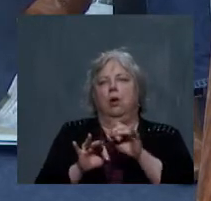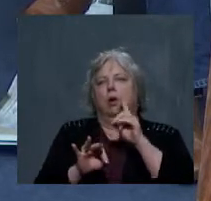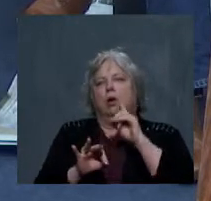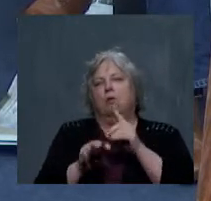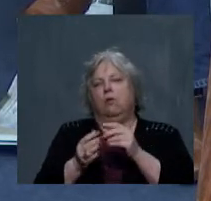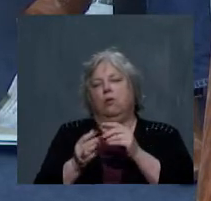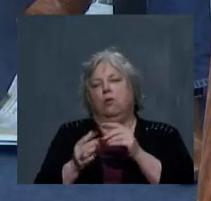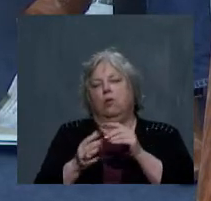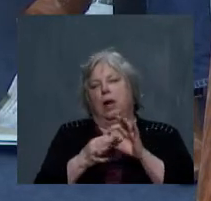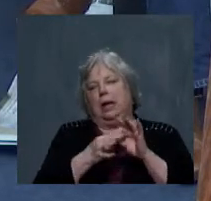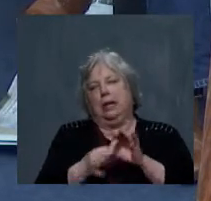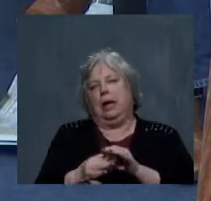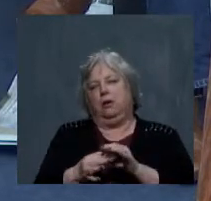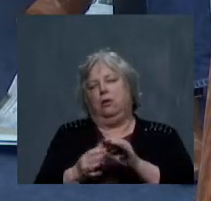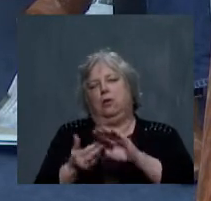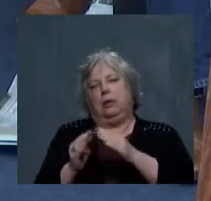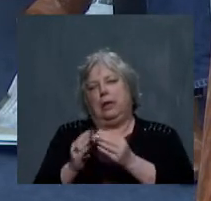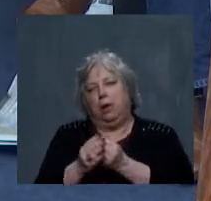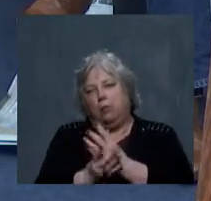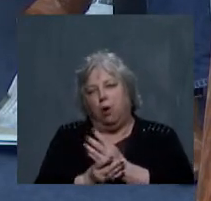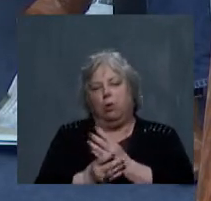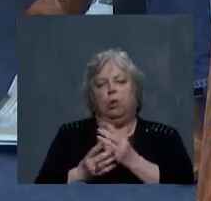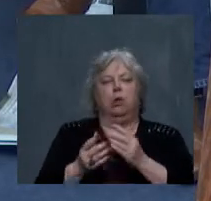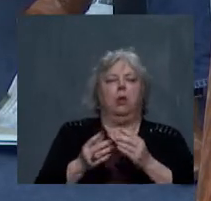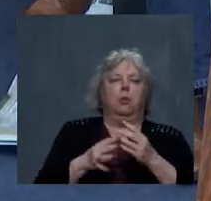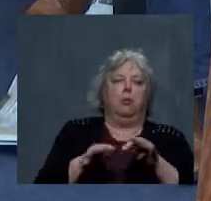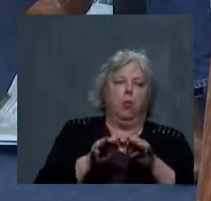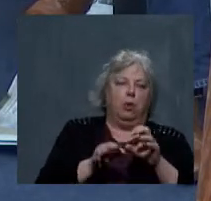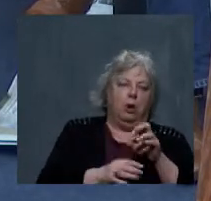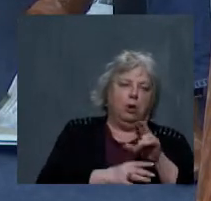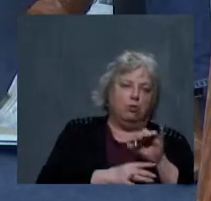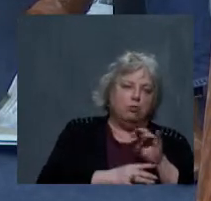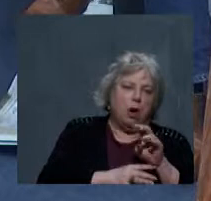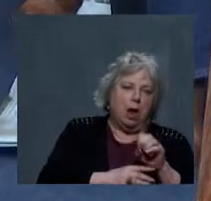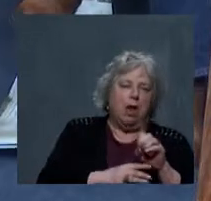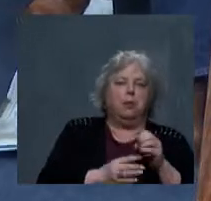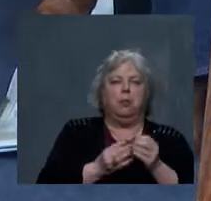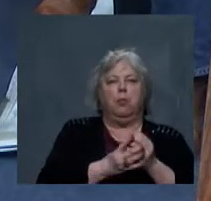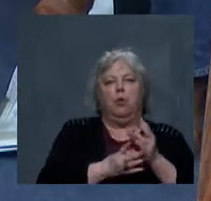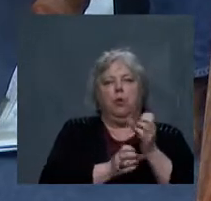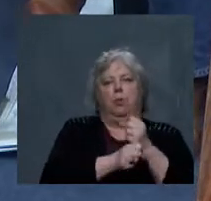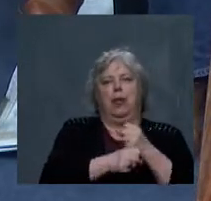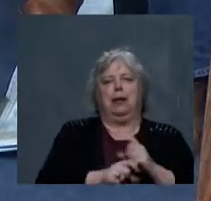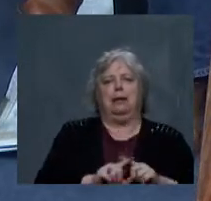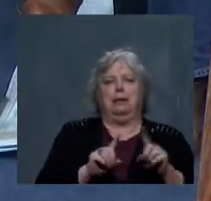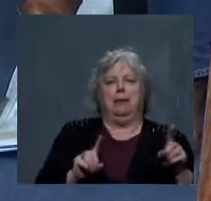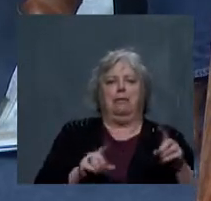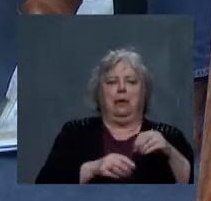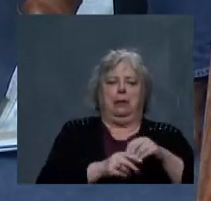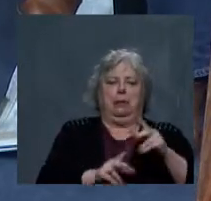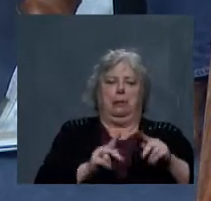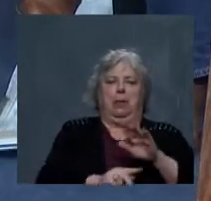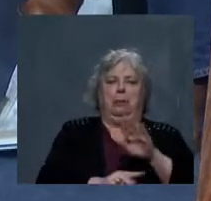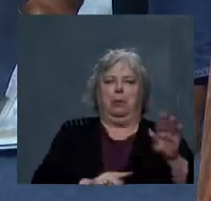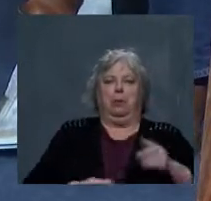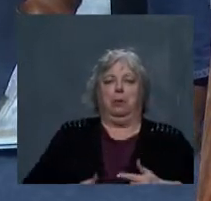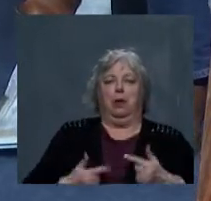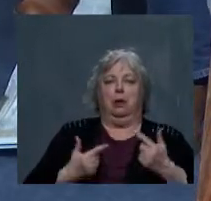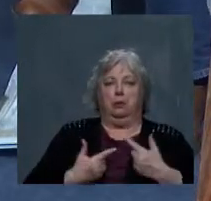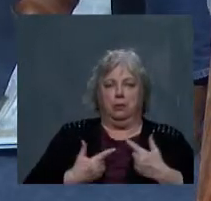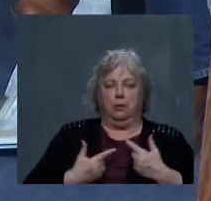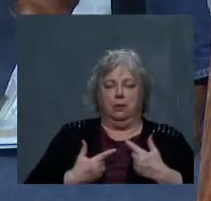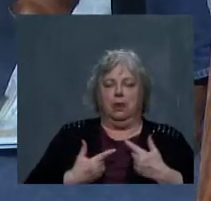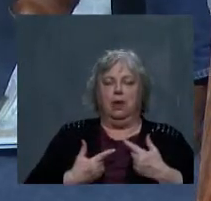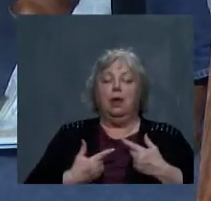cities. They're important to crime. They're important to making a difference in lives. And I think this has an